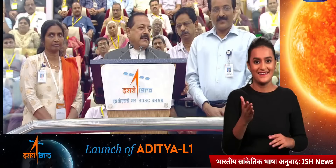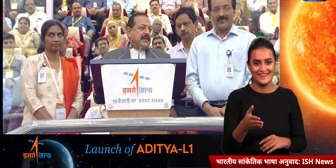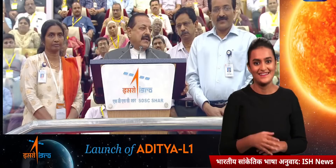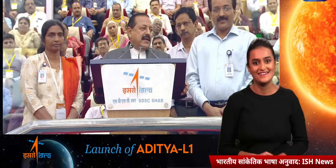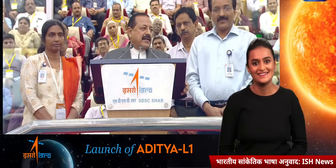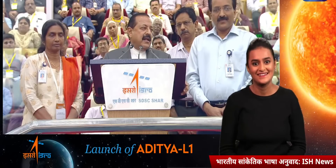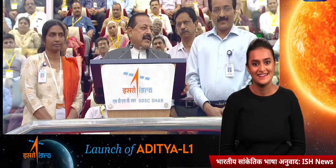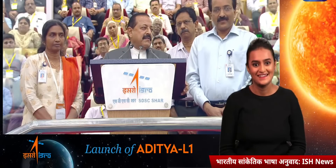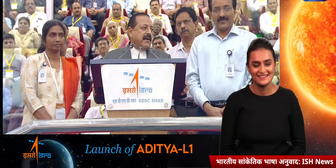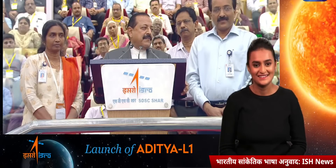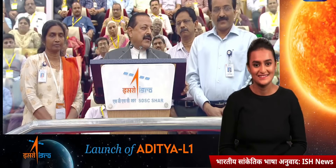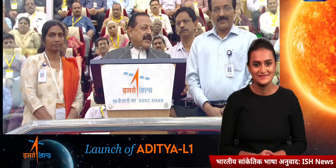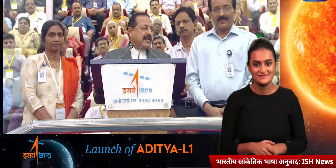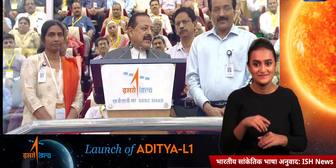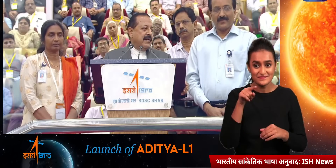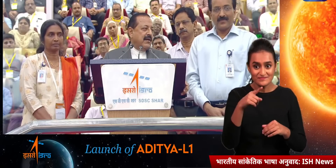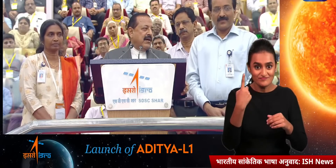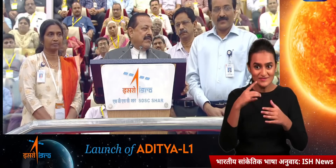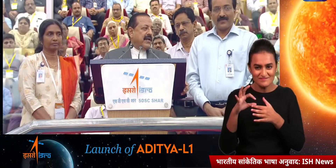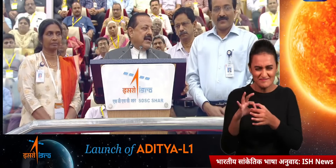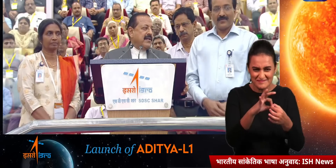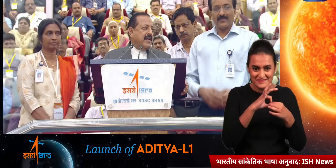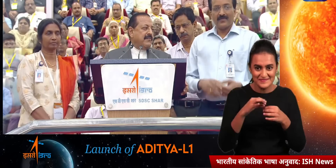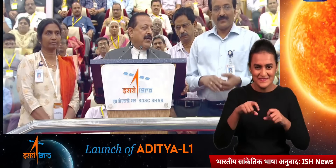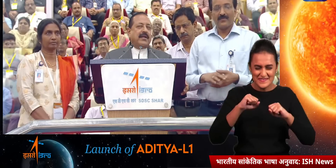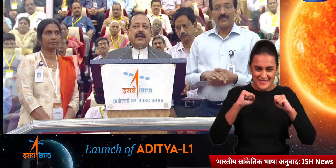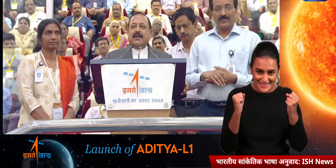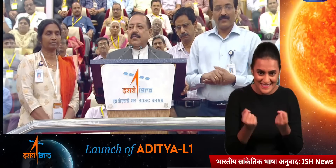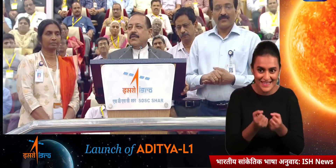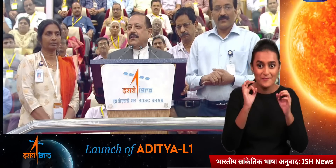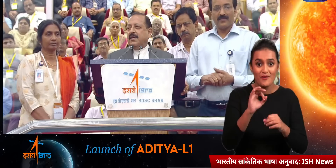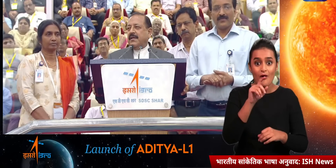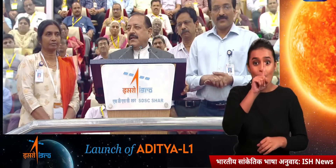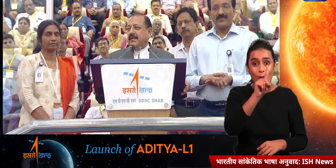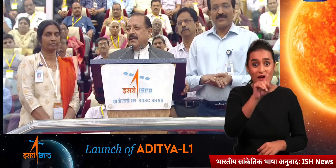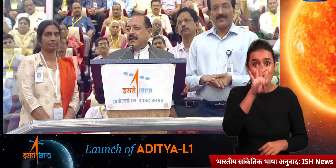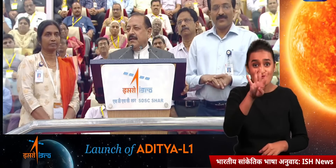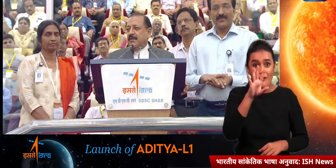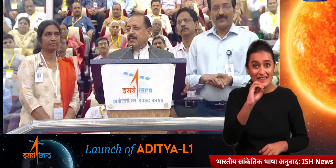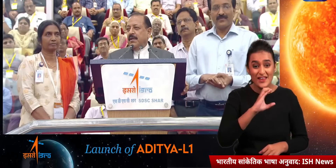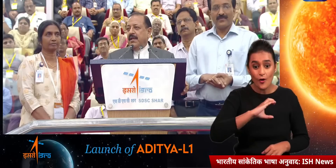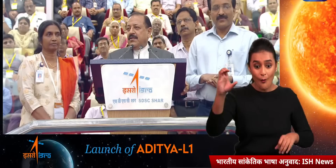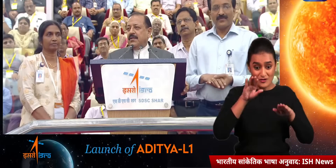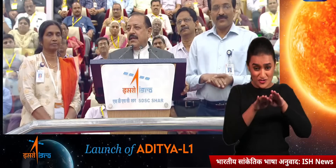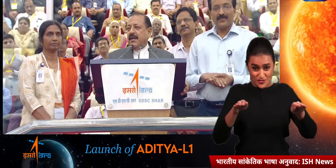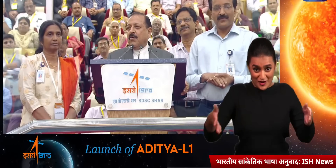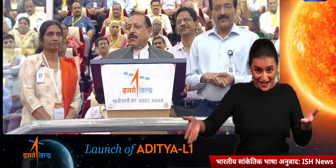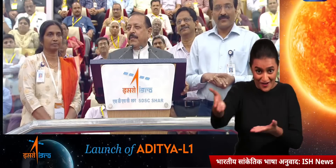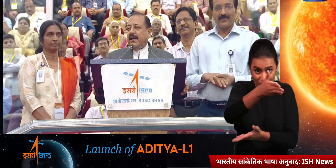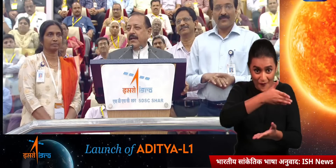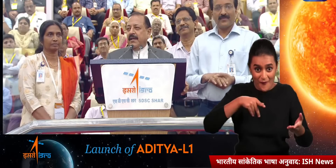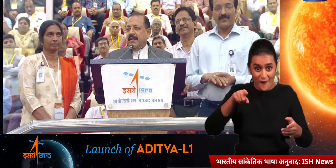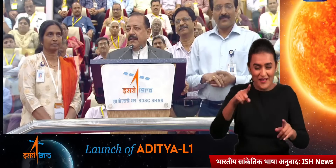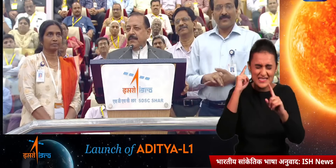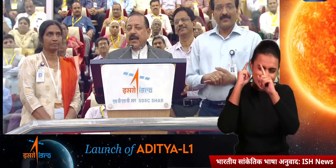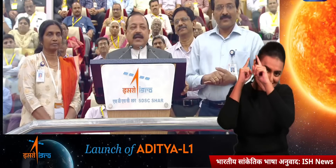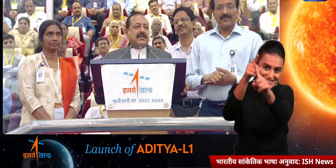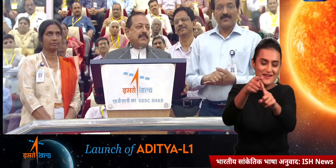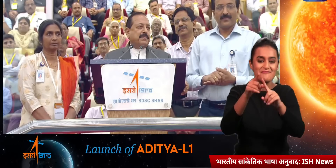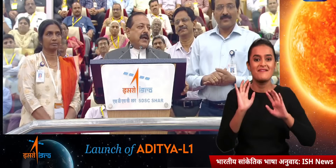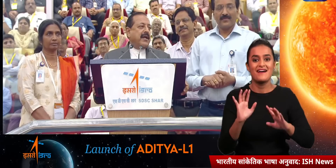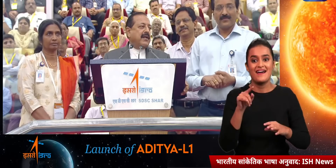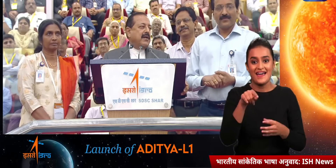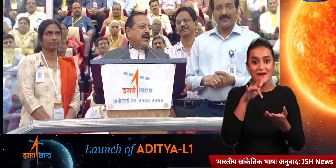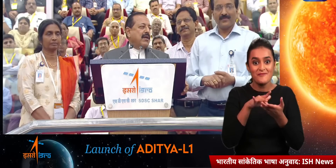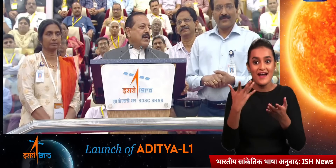will and collective effort of our 140 crore children to reach and occupy the place